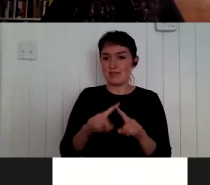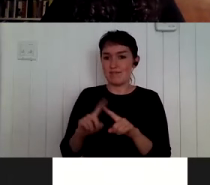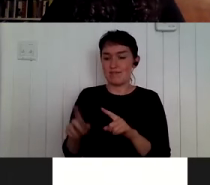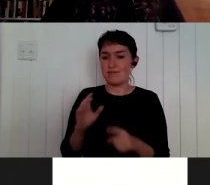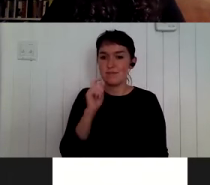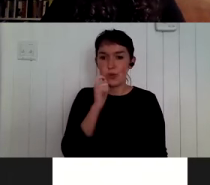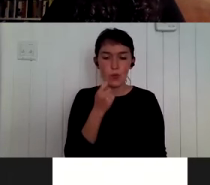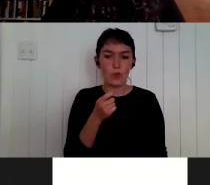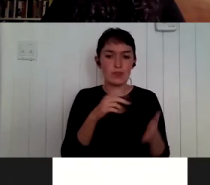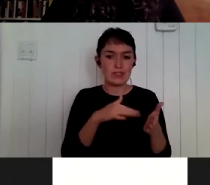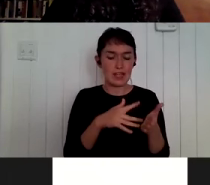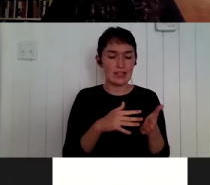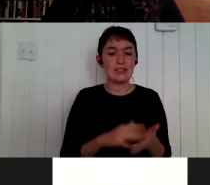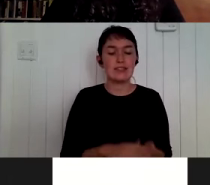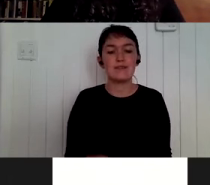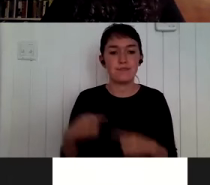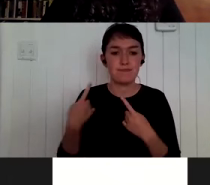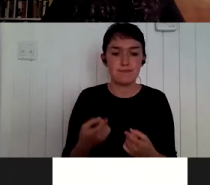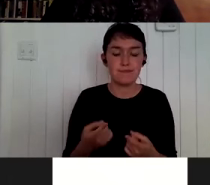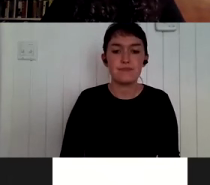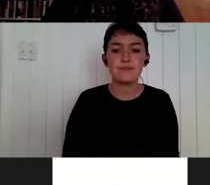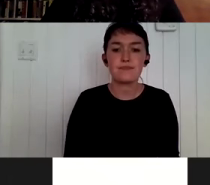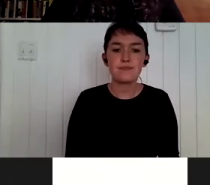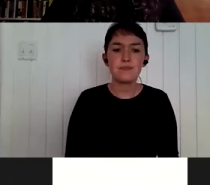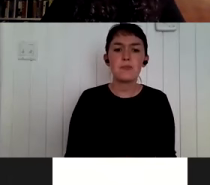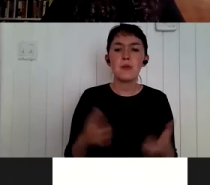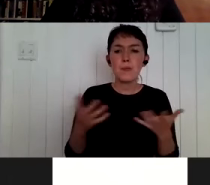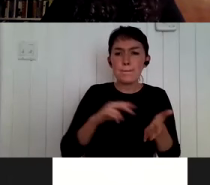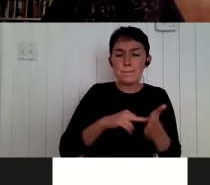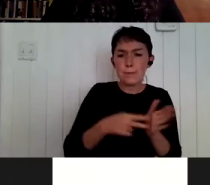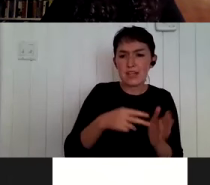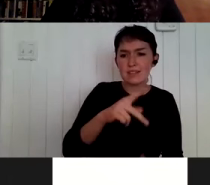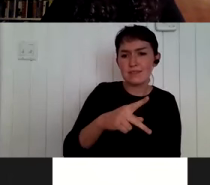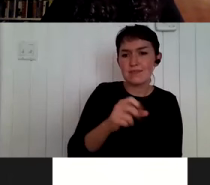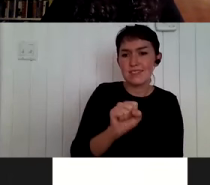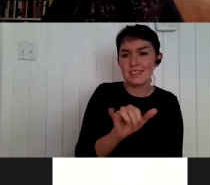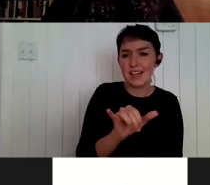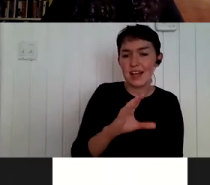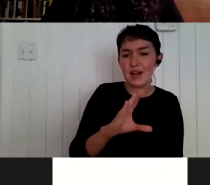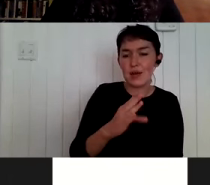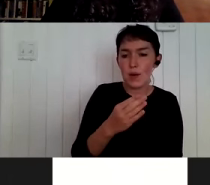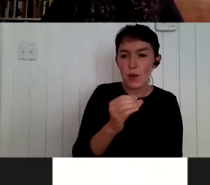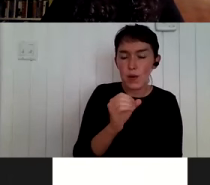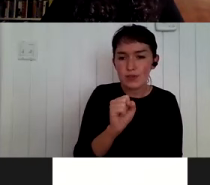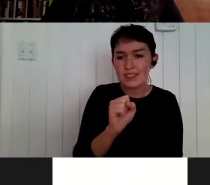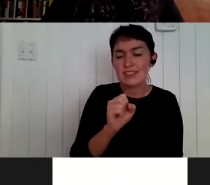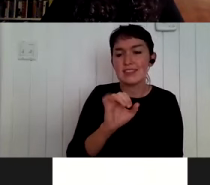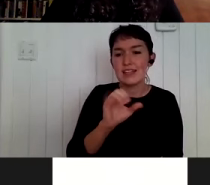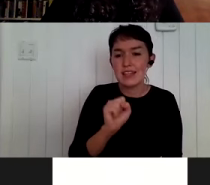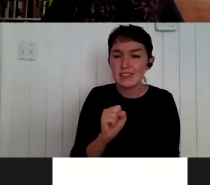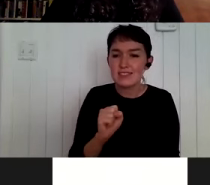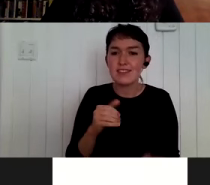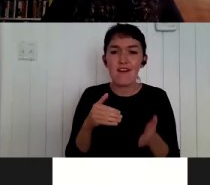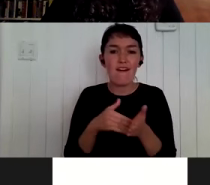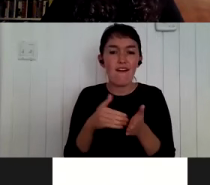psychosis? There's this also common conflation of psychosis and schizophrenia, that they're the same thing. So I just wanted to highlight a little bit about what